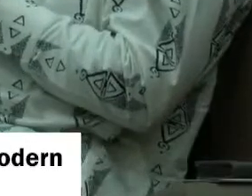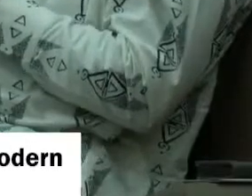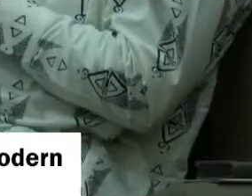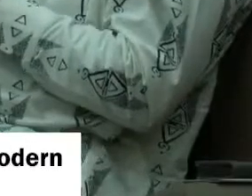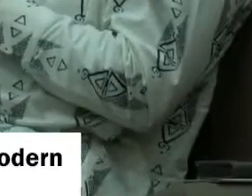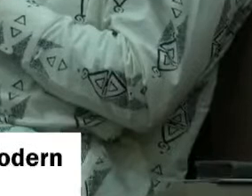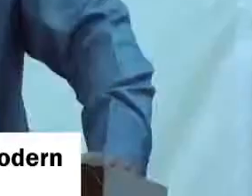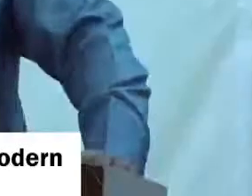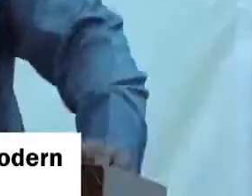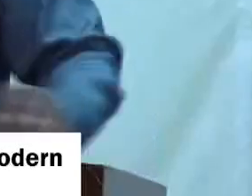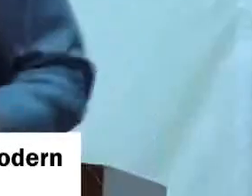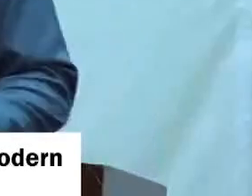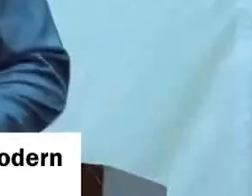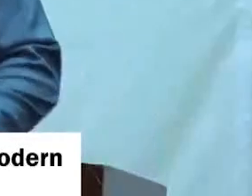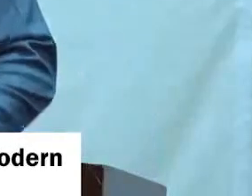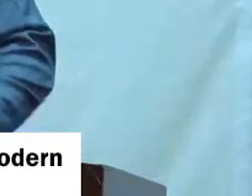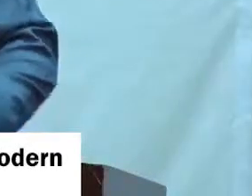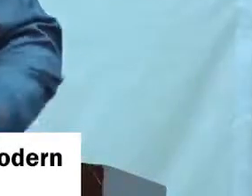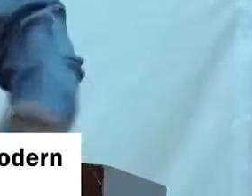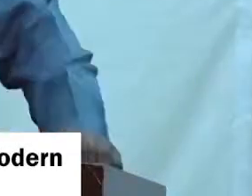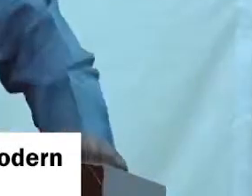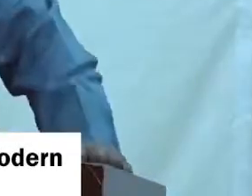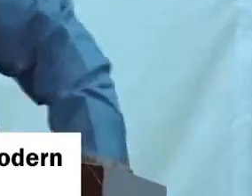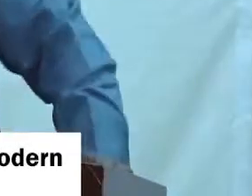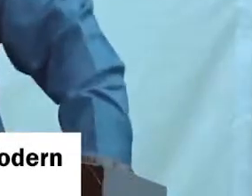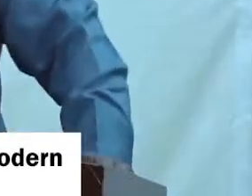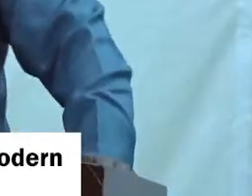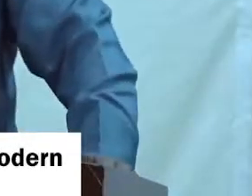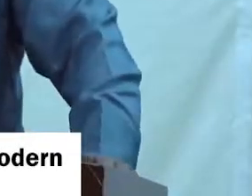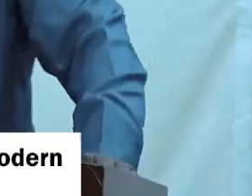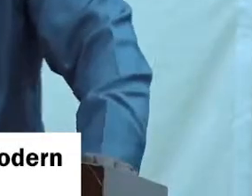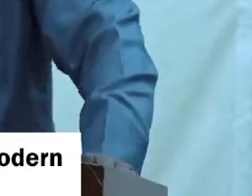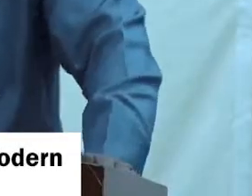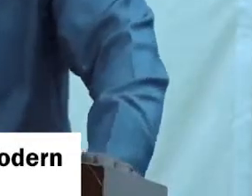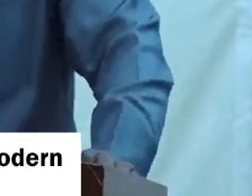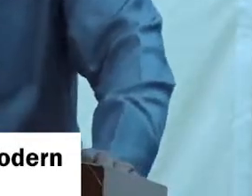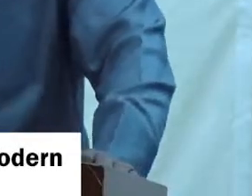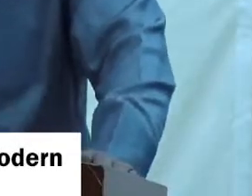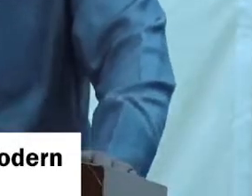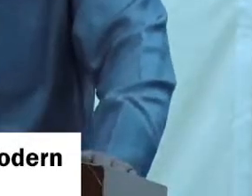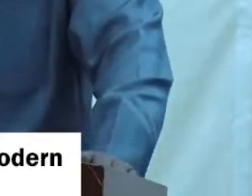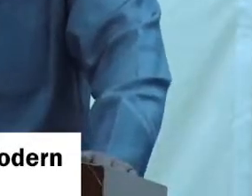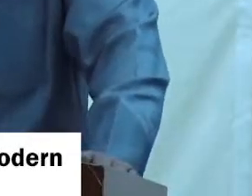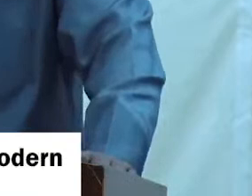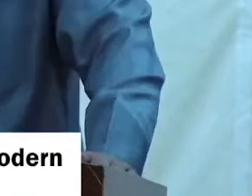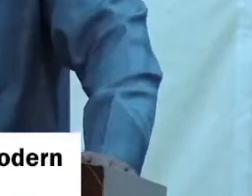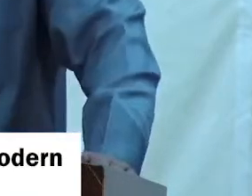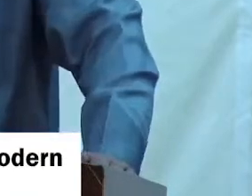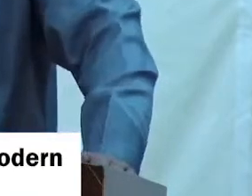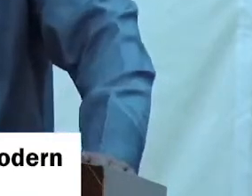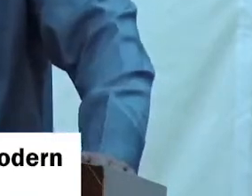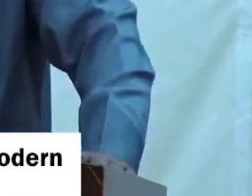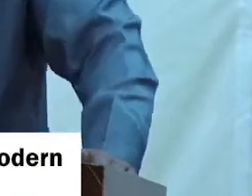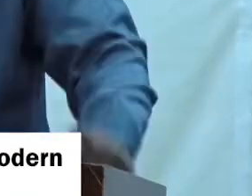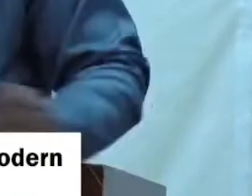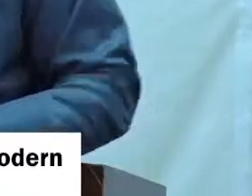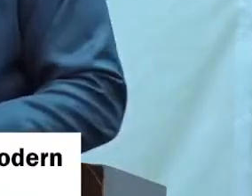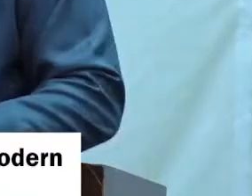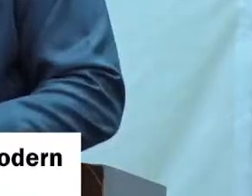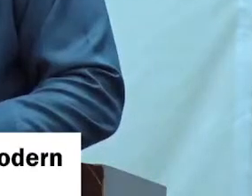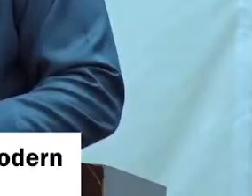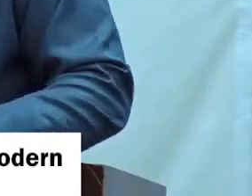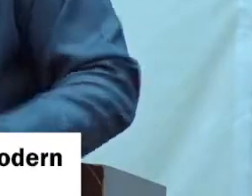On behalf of the board, management, and staff of Ghana Center for Democratic Development, CDD